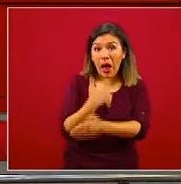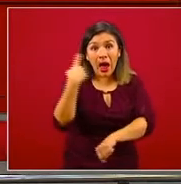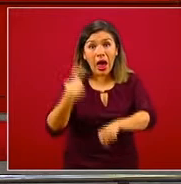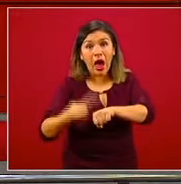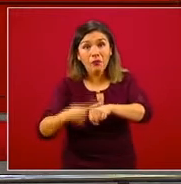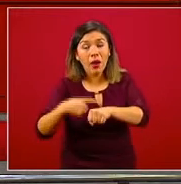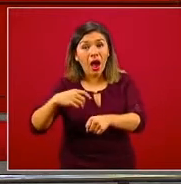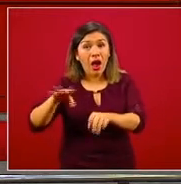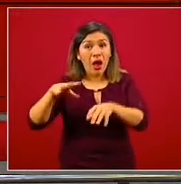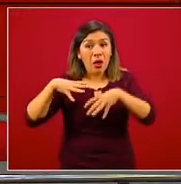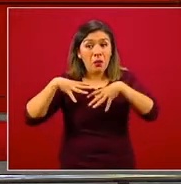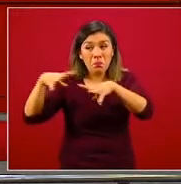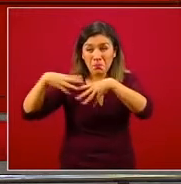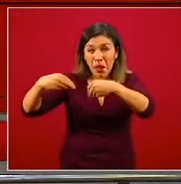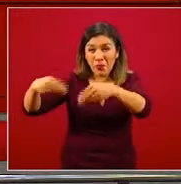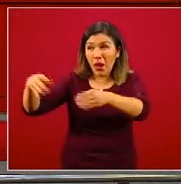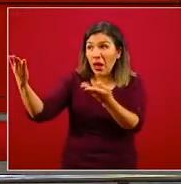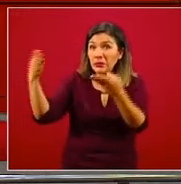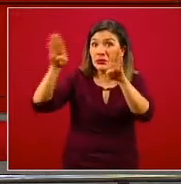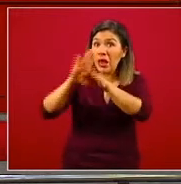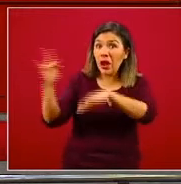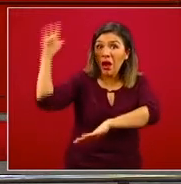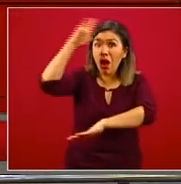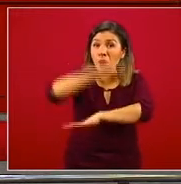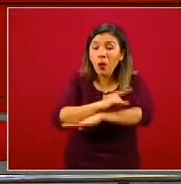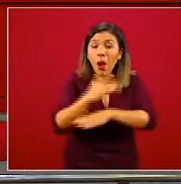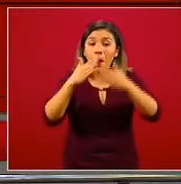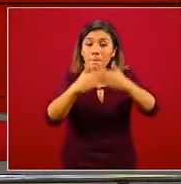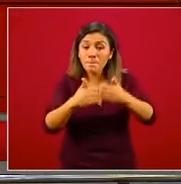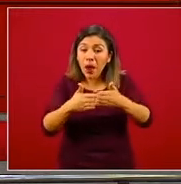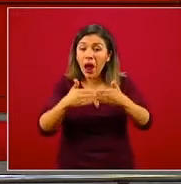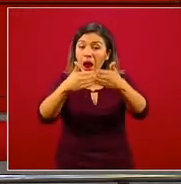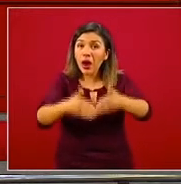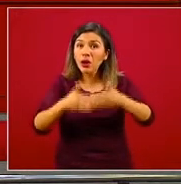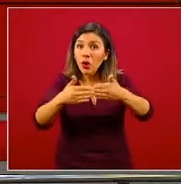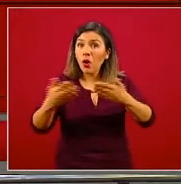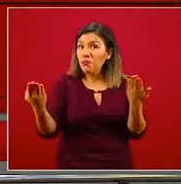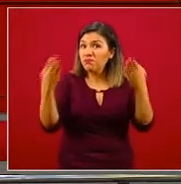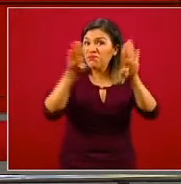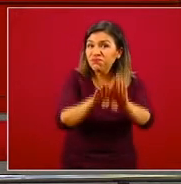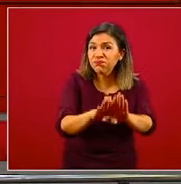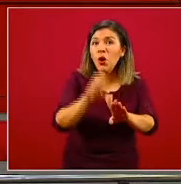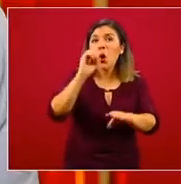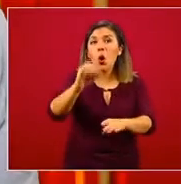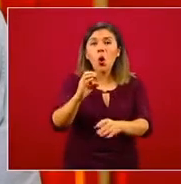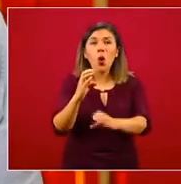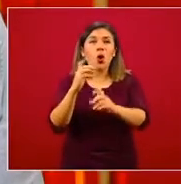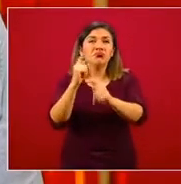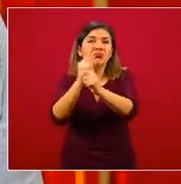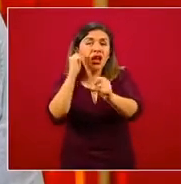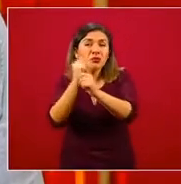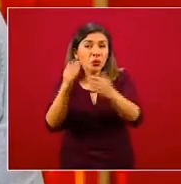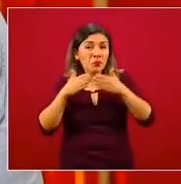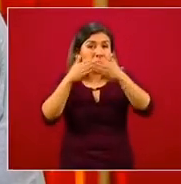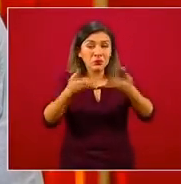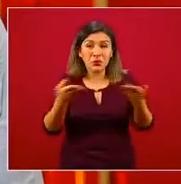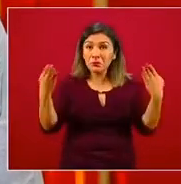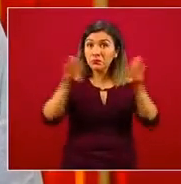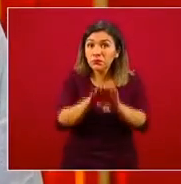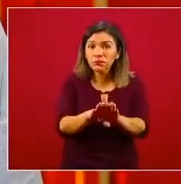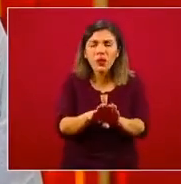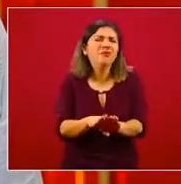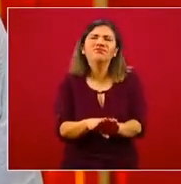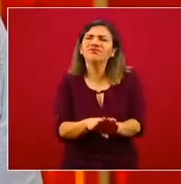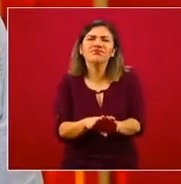formal way to stop an epidemic by closing all points of entry to a country,